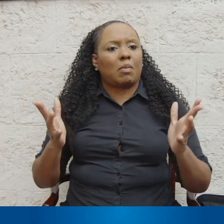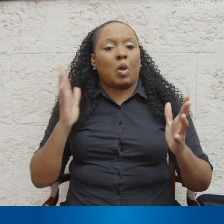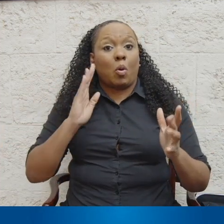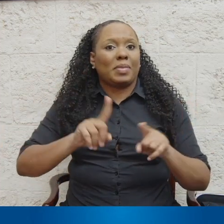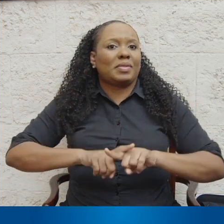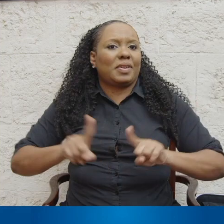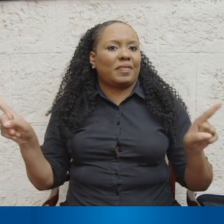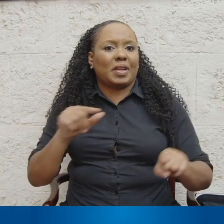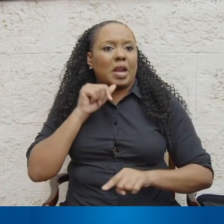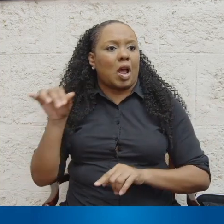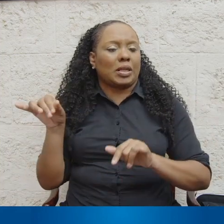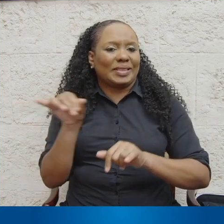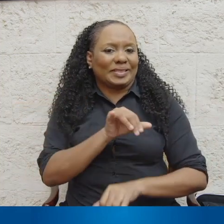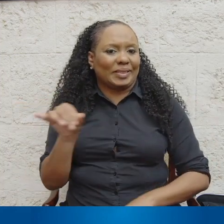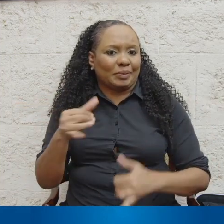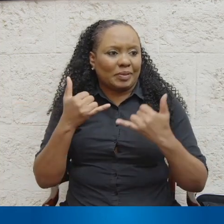additional